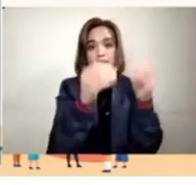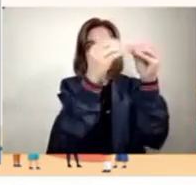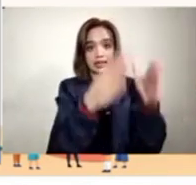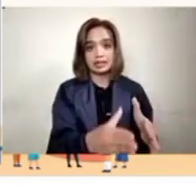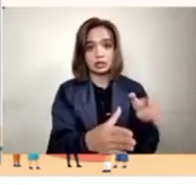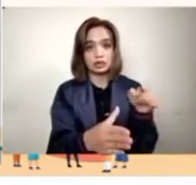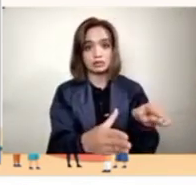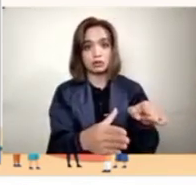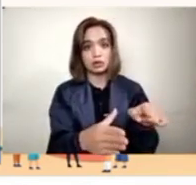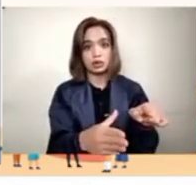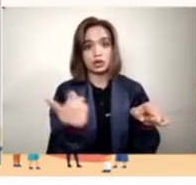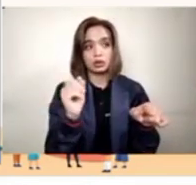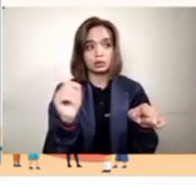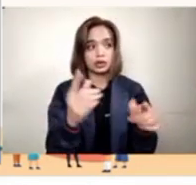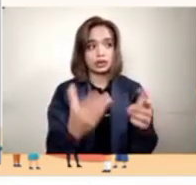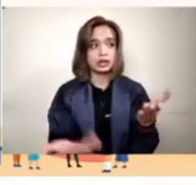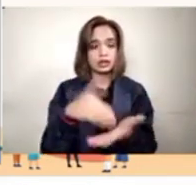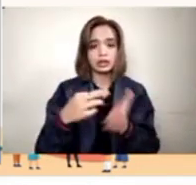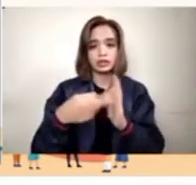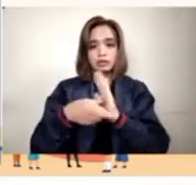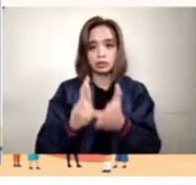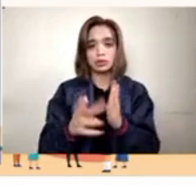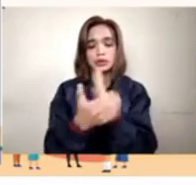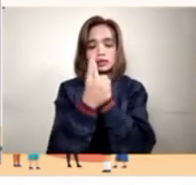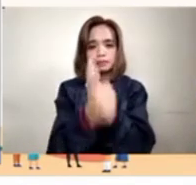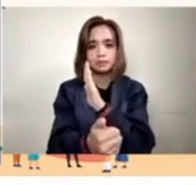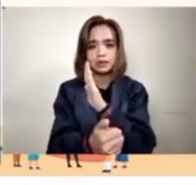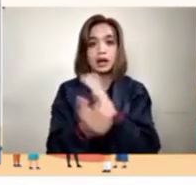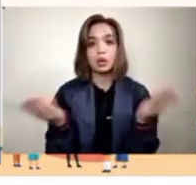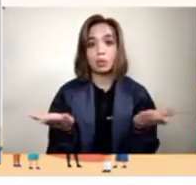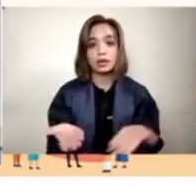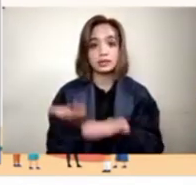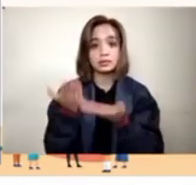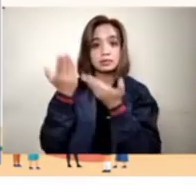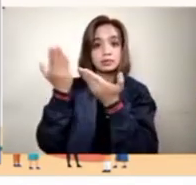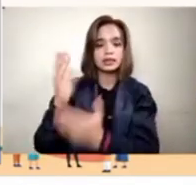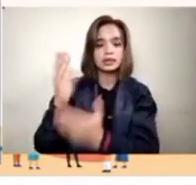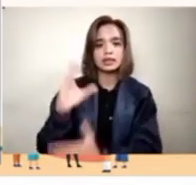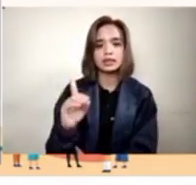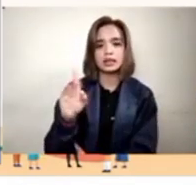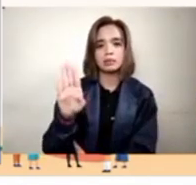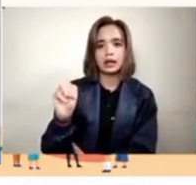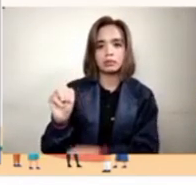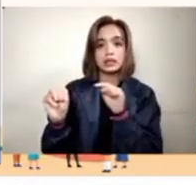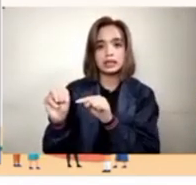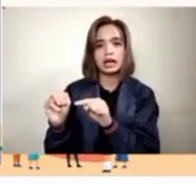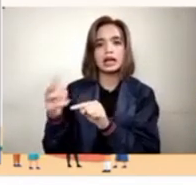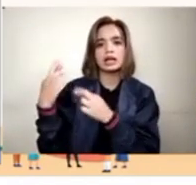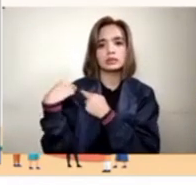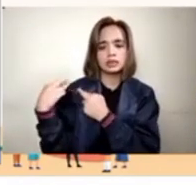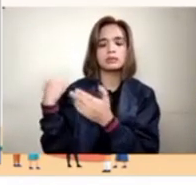prepare a teacher for the competency reclassification list, which will then be submitted to DBM